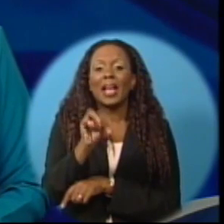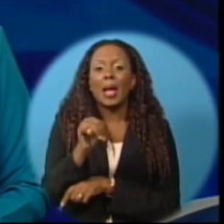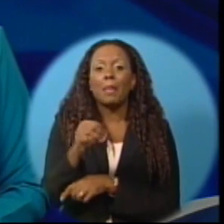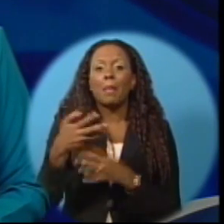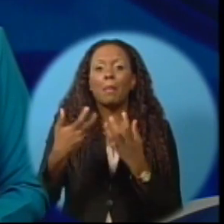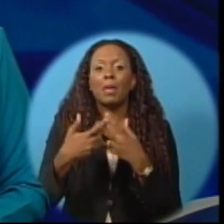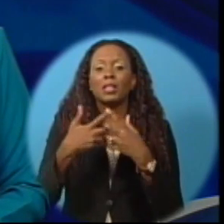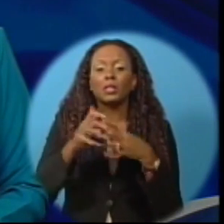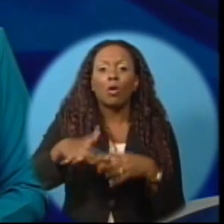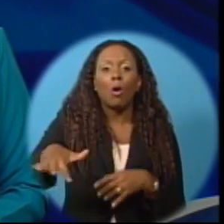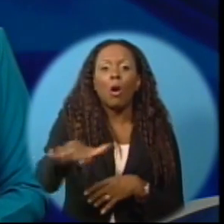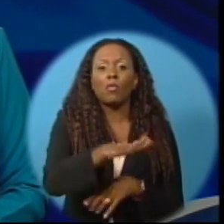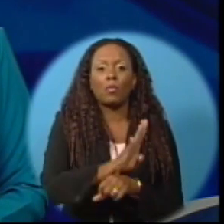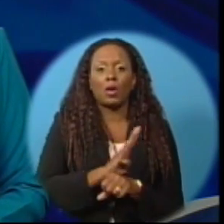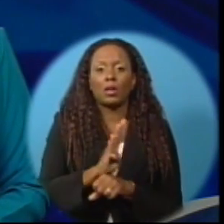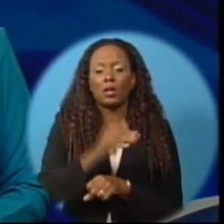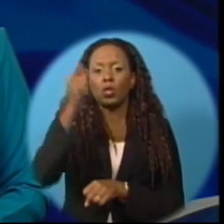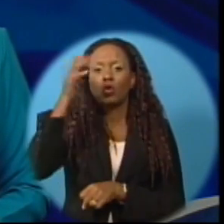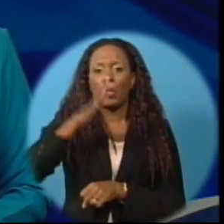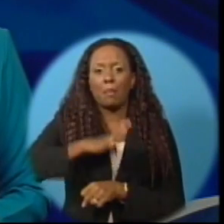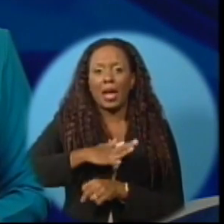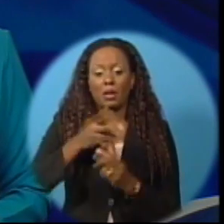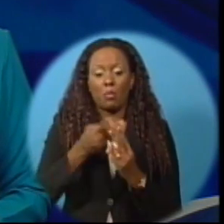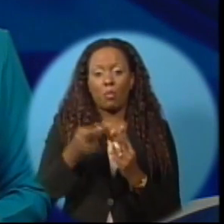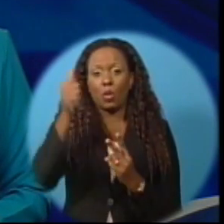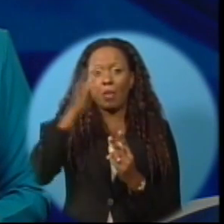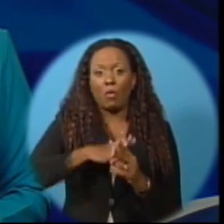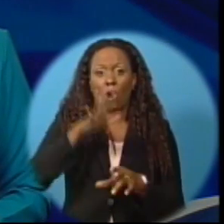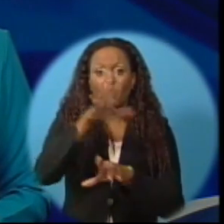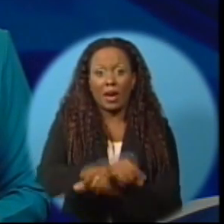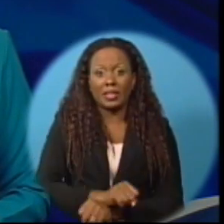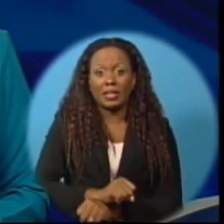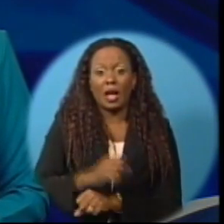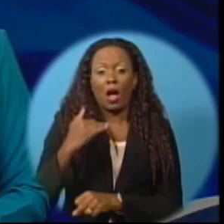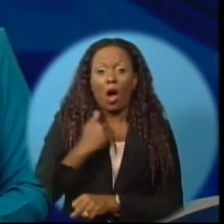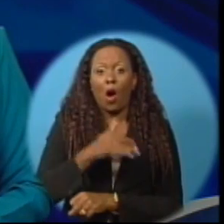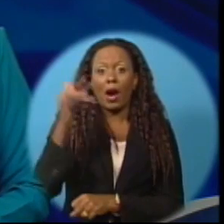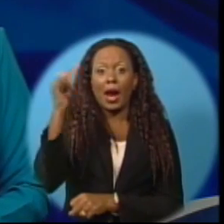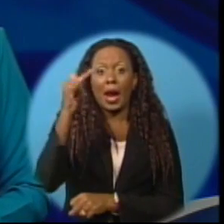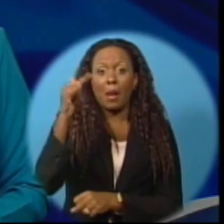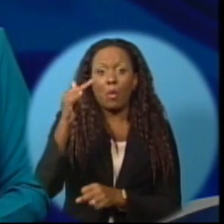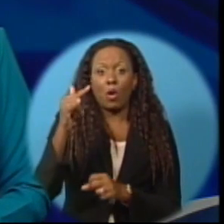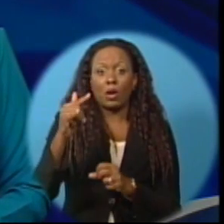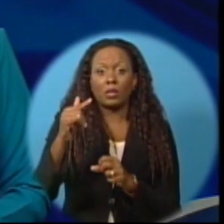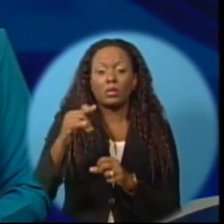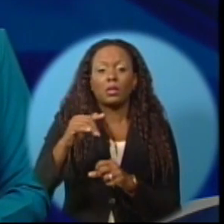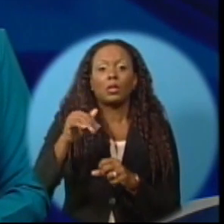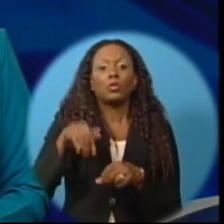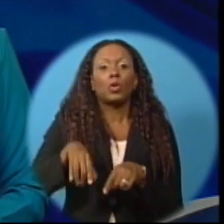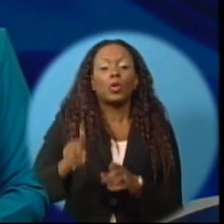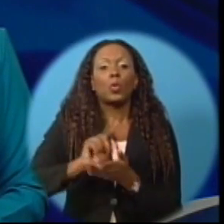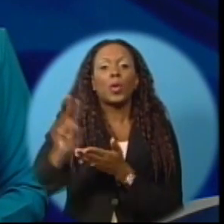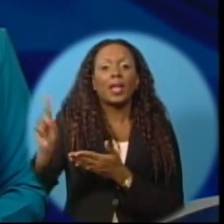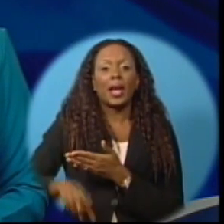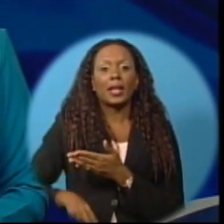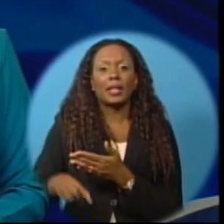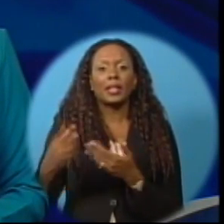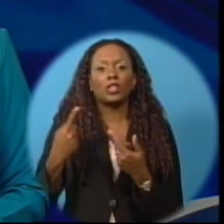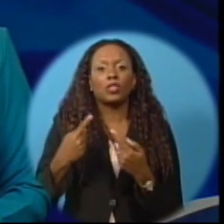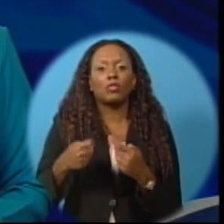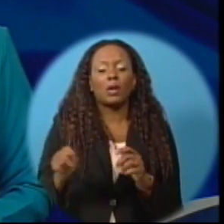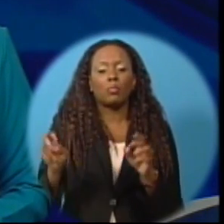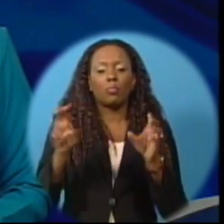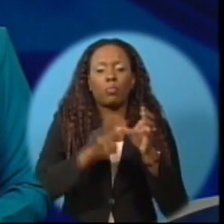were reportedly arrested at the Grantley Adams International Airport over the weekend as they attempted to board a flight to leave the